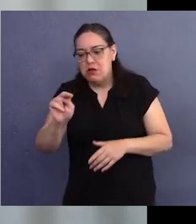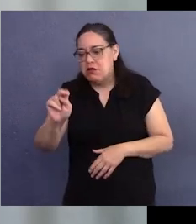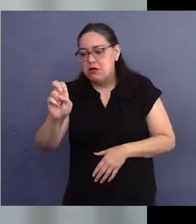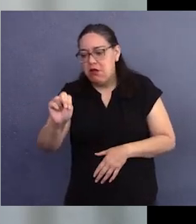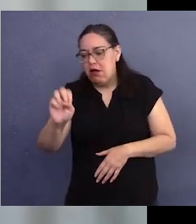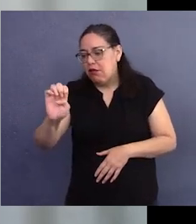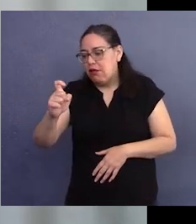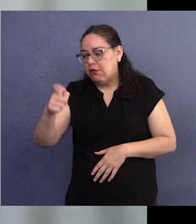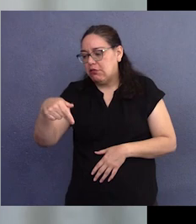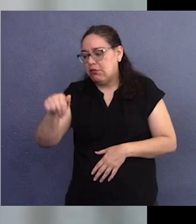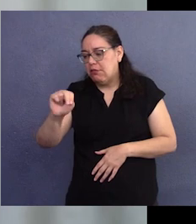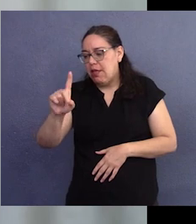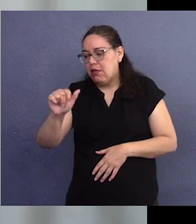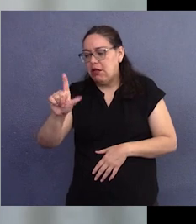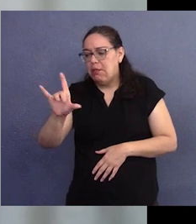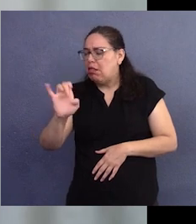referring to.